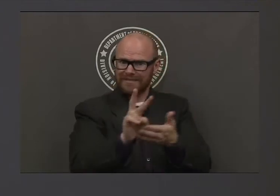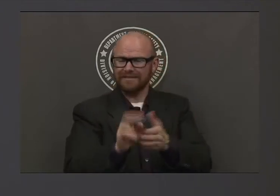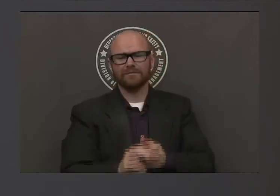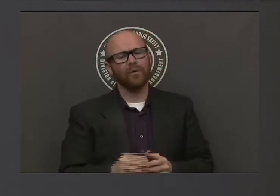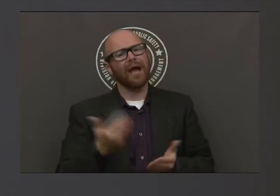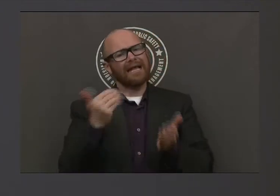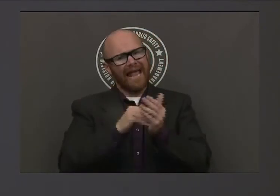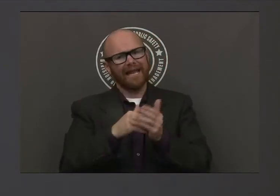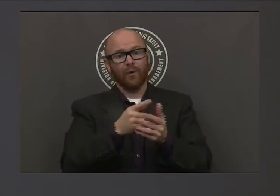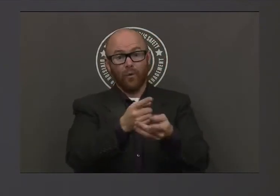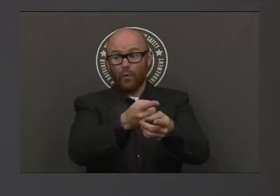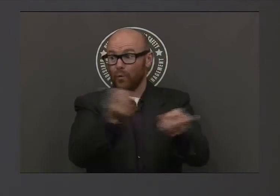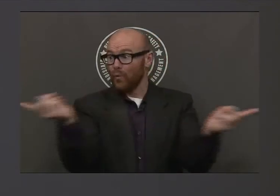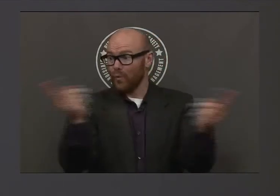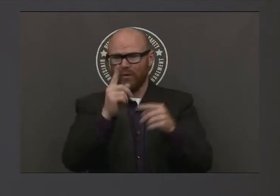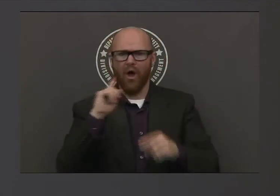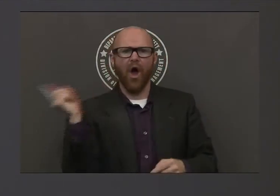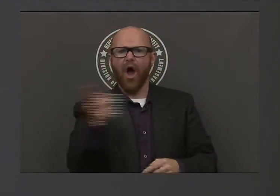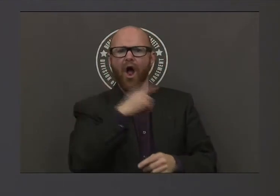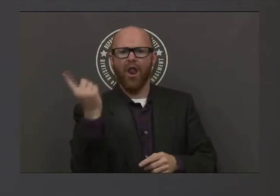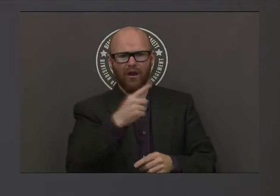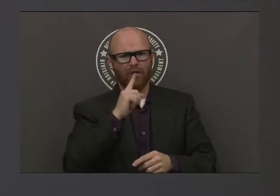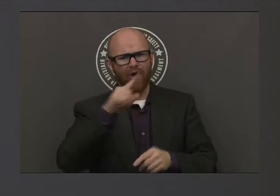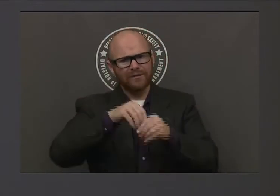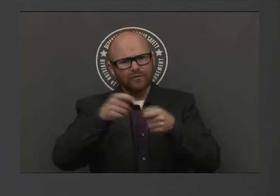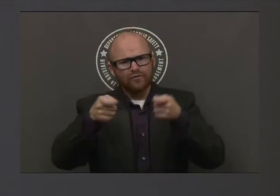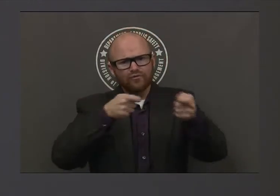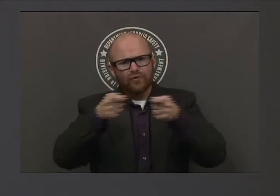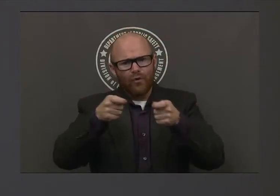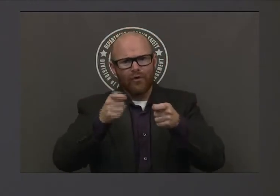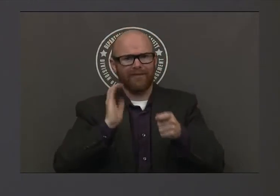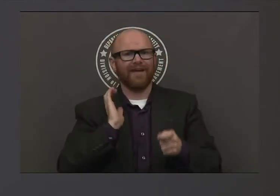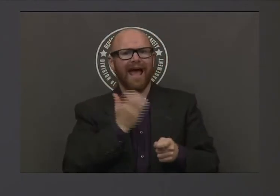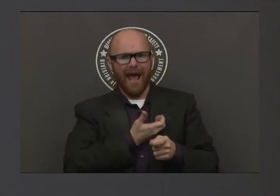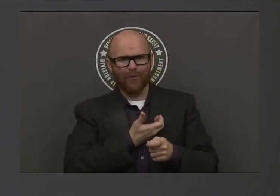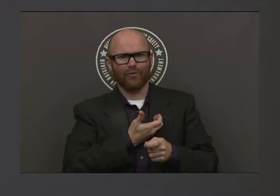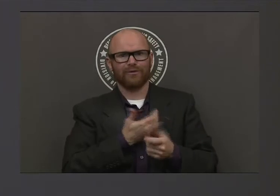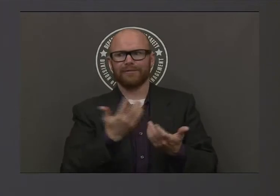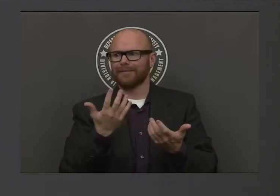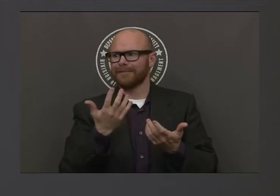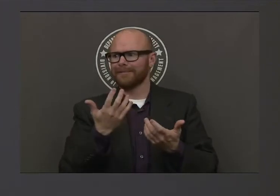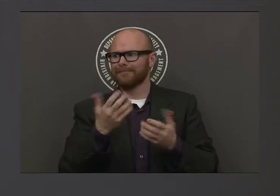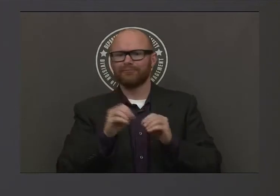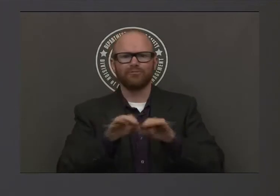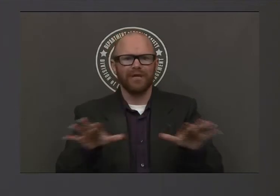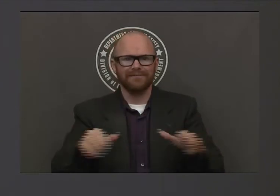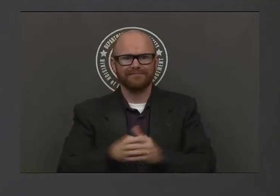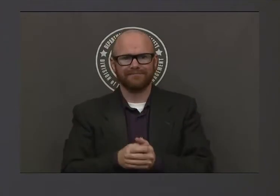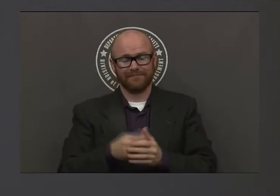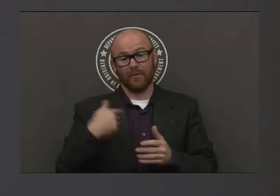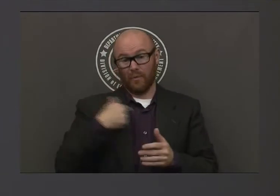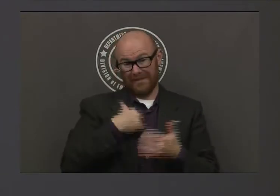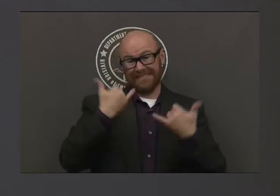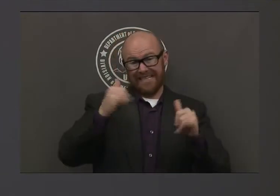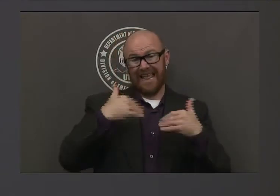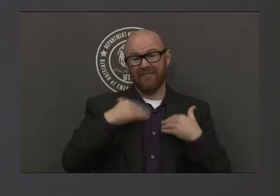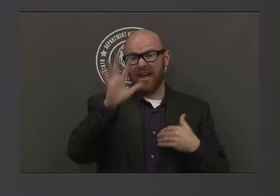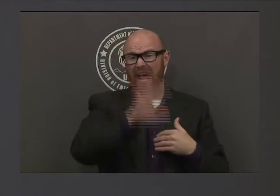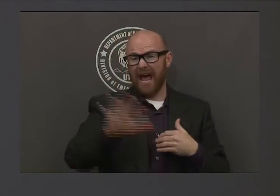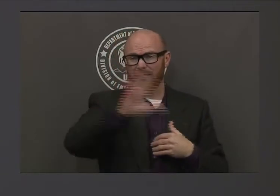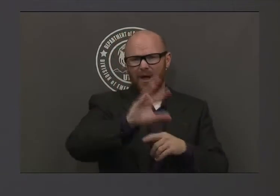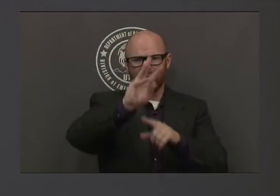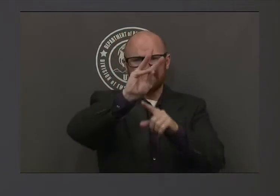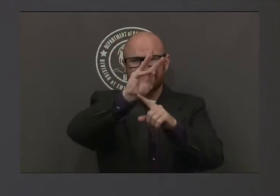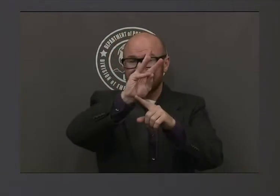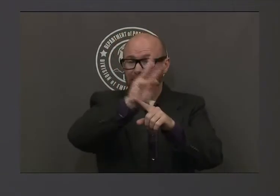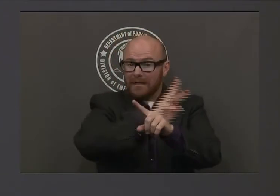let's do it. Let's redouble our efforts. The vaccine's going to help us, but we still have got 6 months before we'll get to that herd